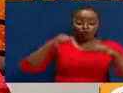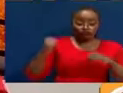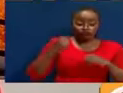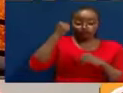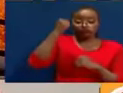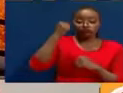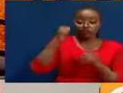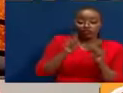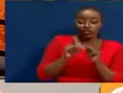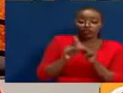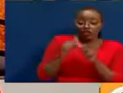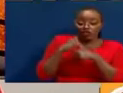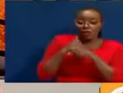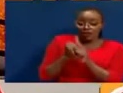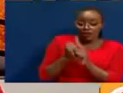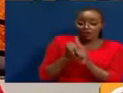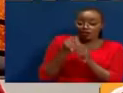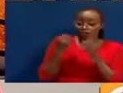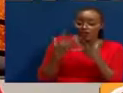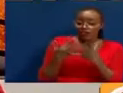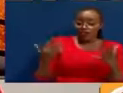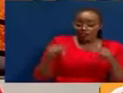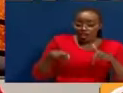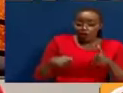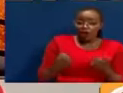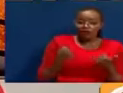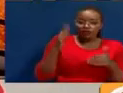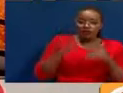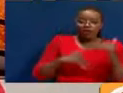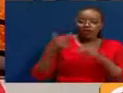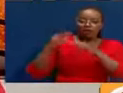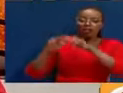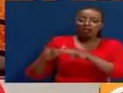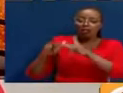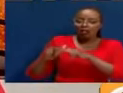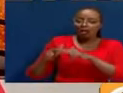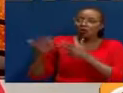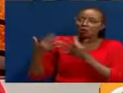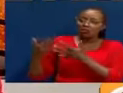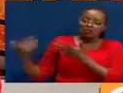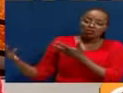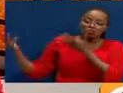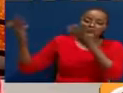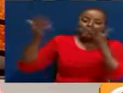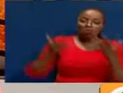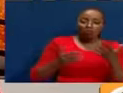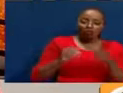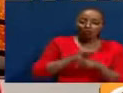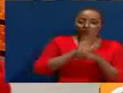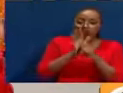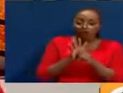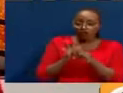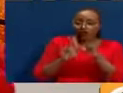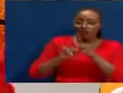to the occasion and make quite a number of things ourselves instead of relying on imports. It took a virus to travel